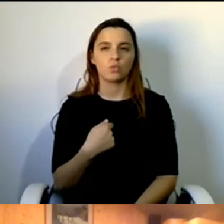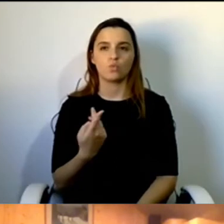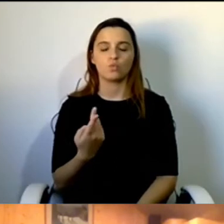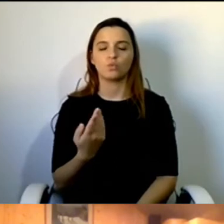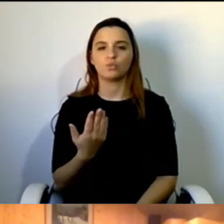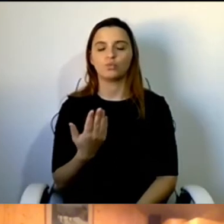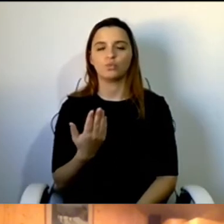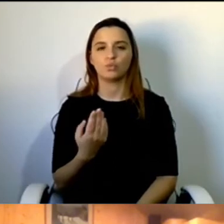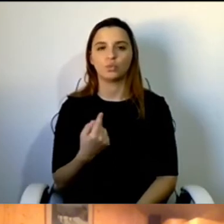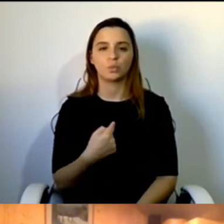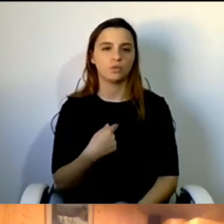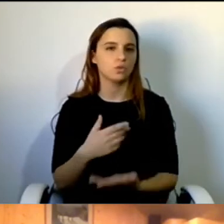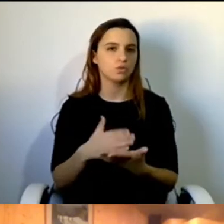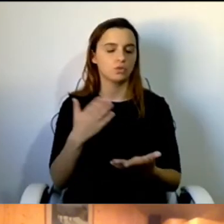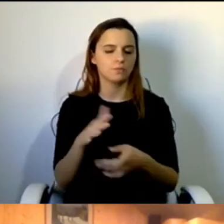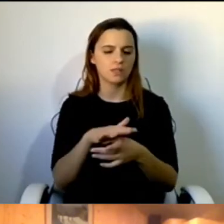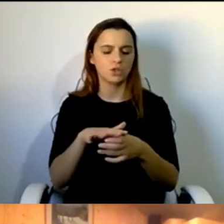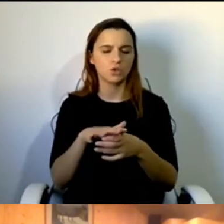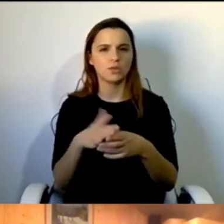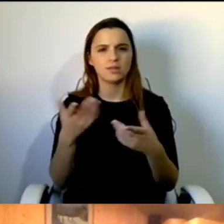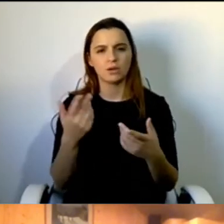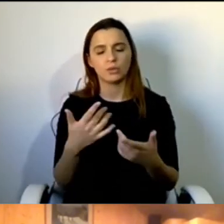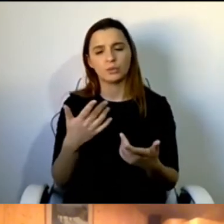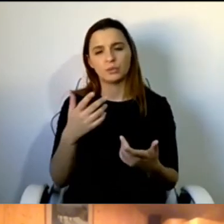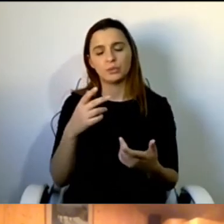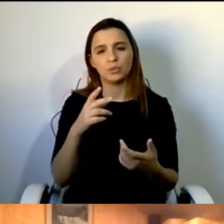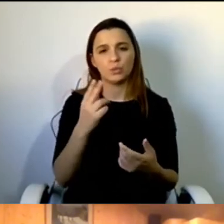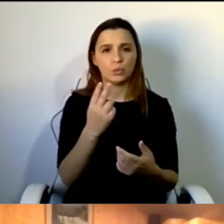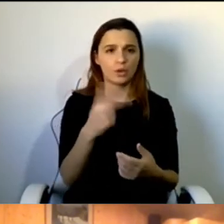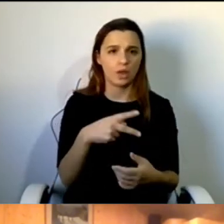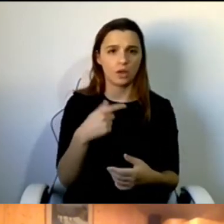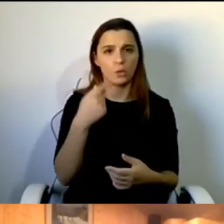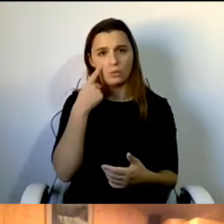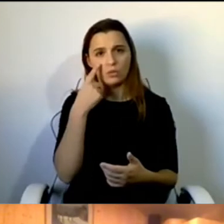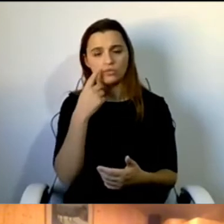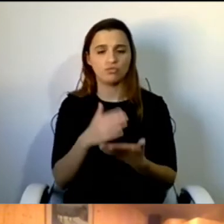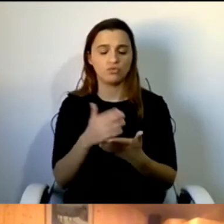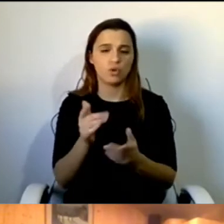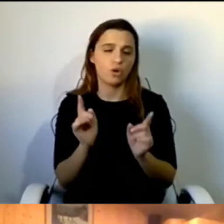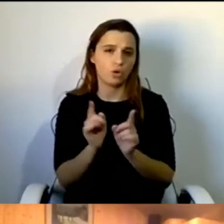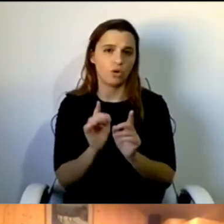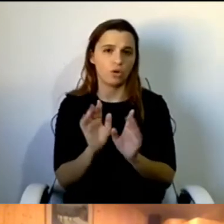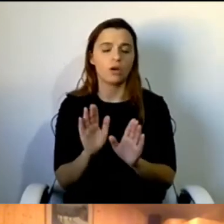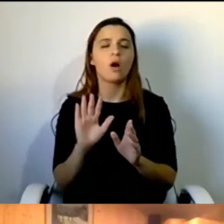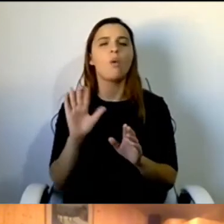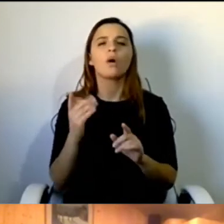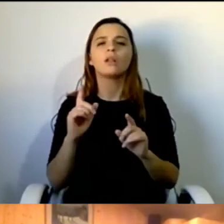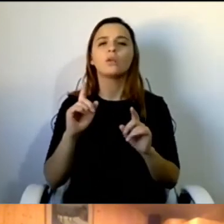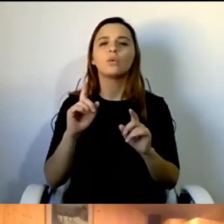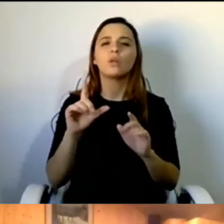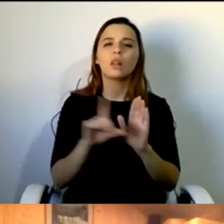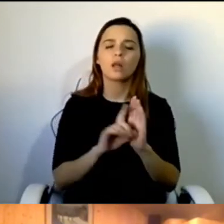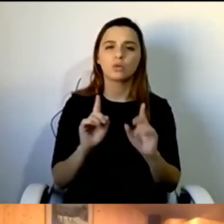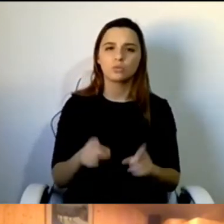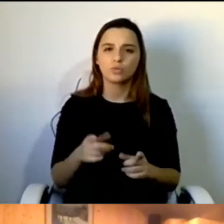the same thing in Sweden. The legislation when it first came out was quite good, but today we almost need a new legislation because